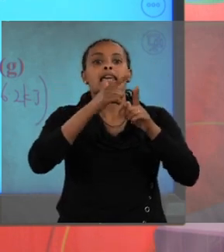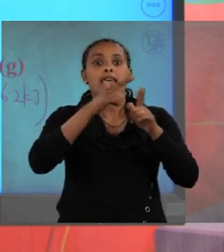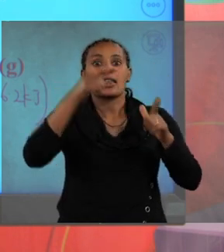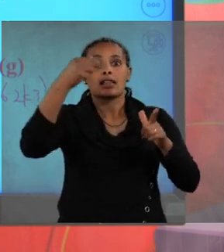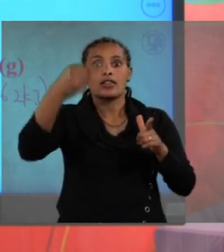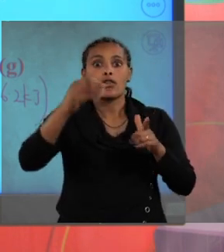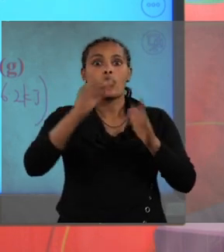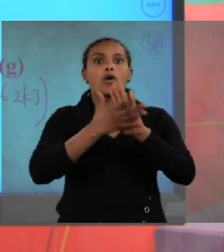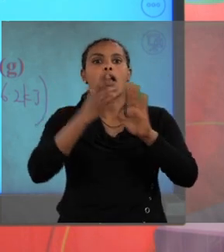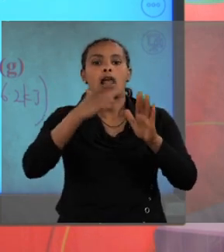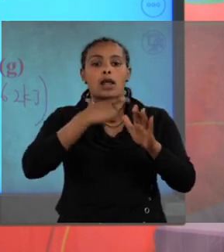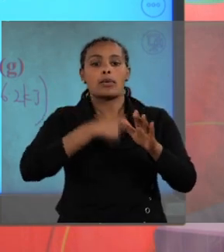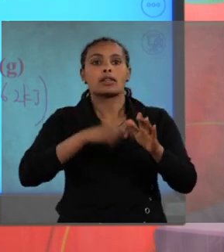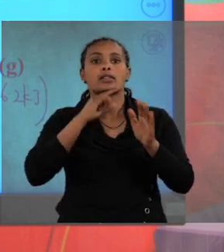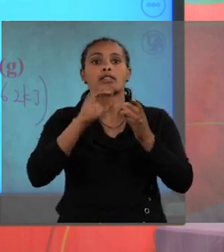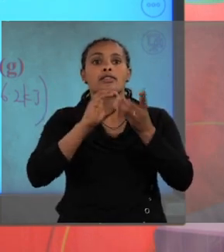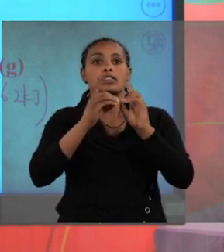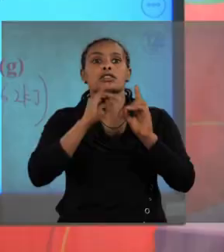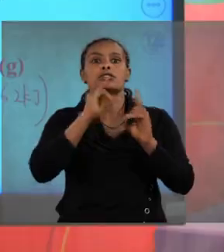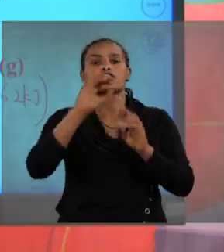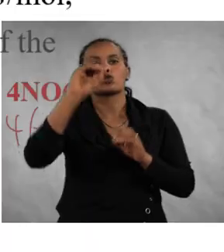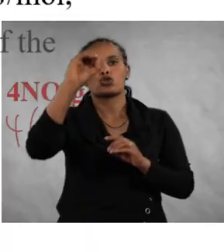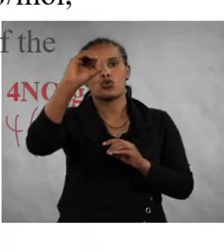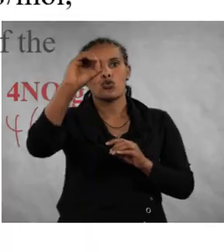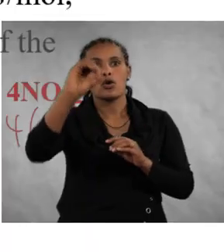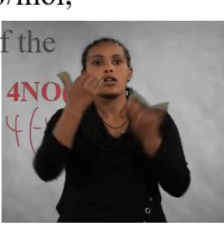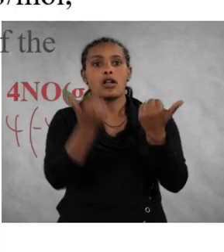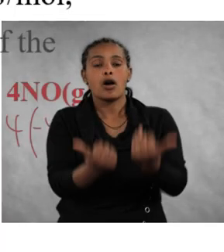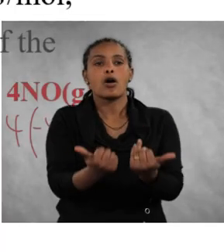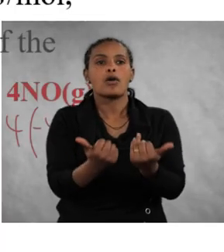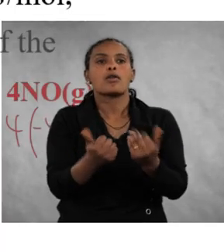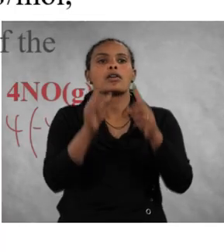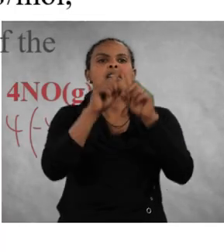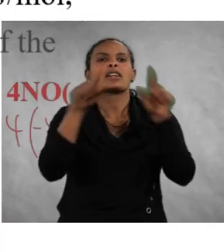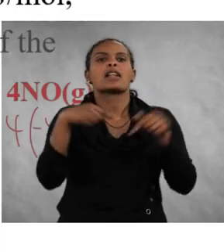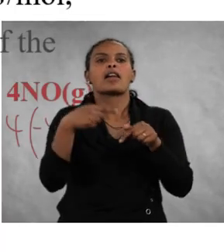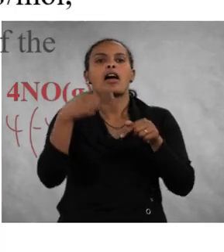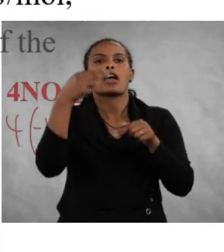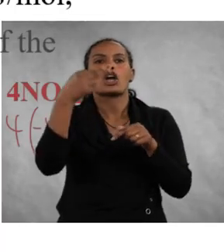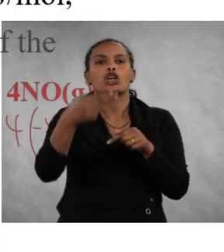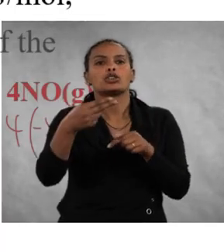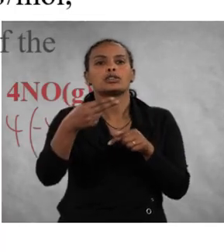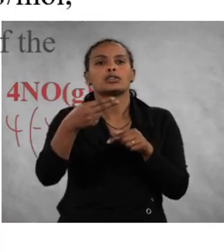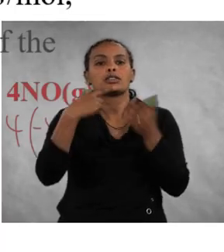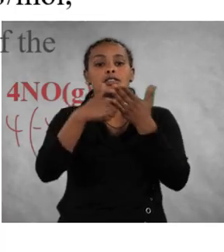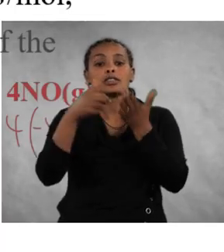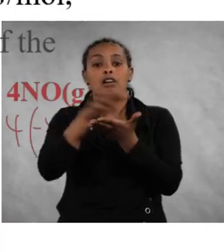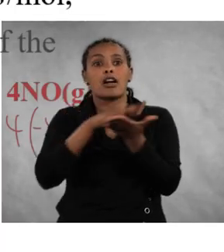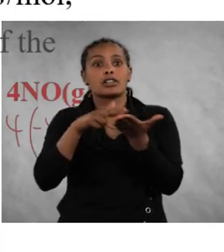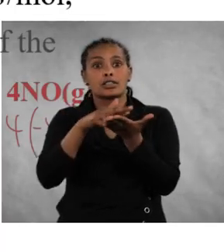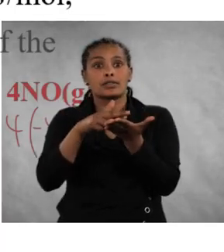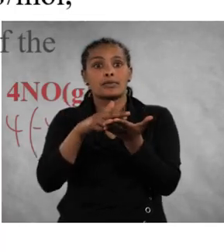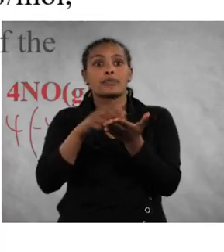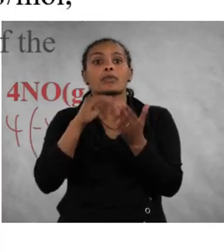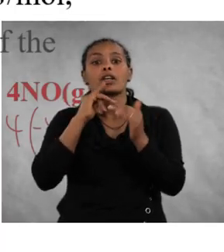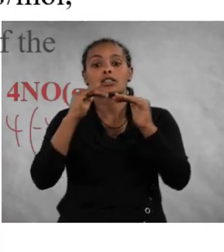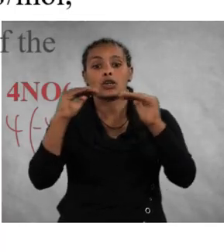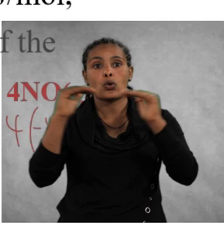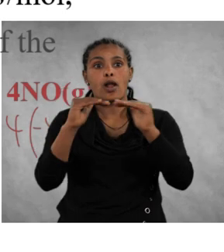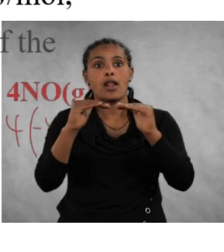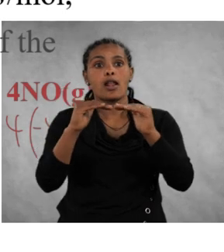of an element by definition is 0. Now, delta H naught of this reaction